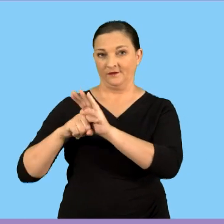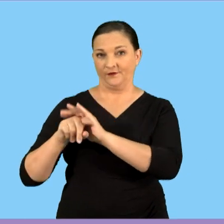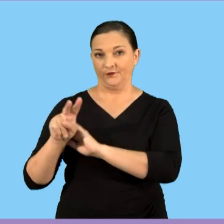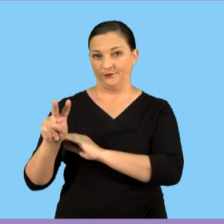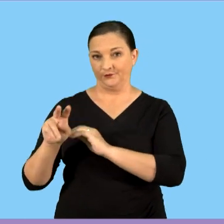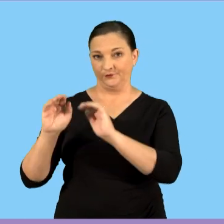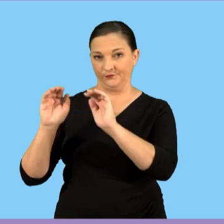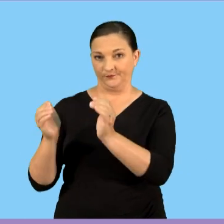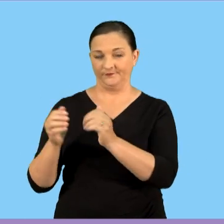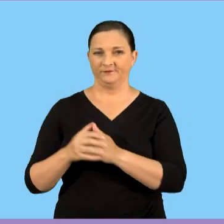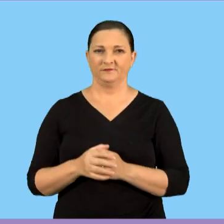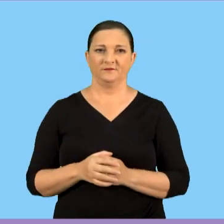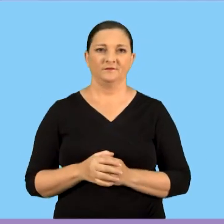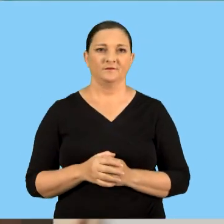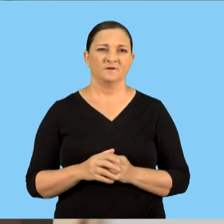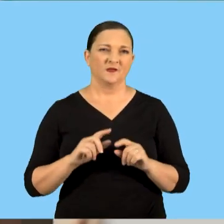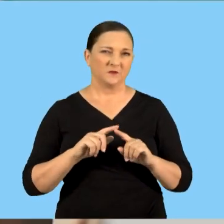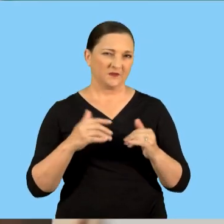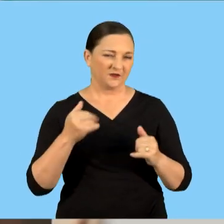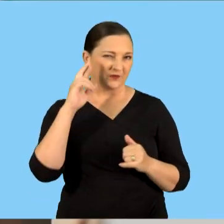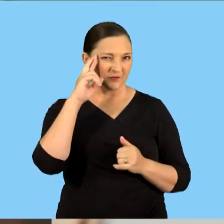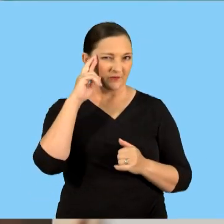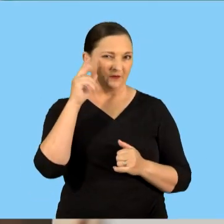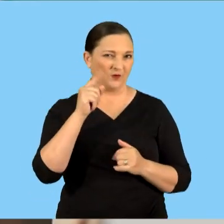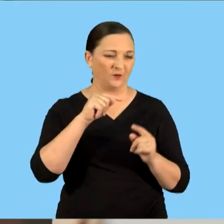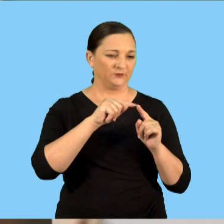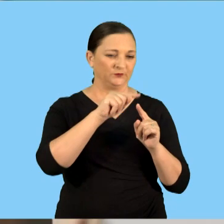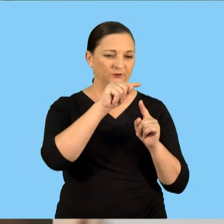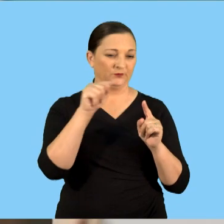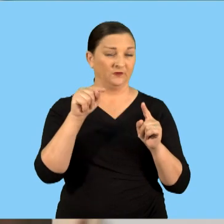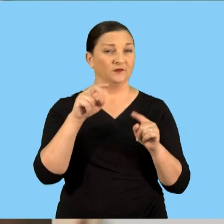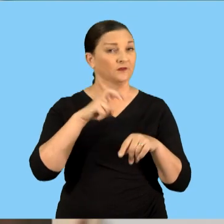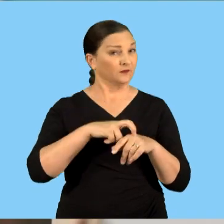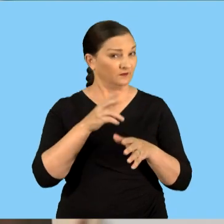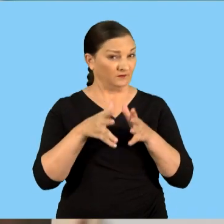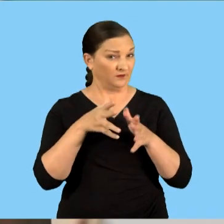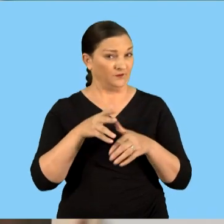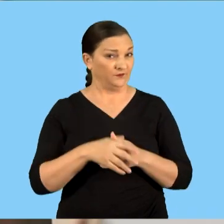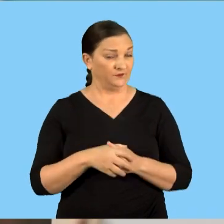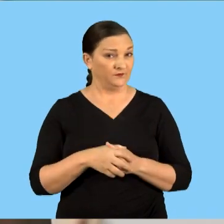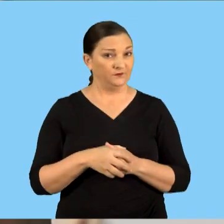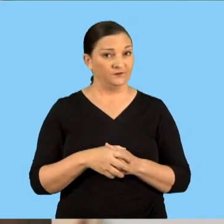a negative 2. Remember, when we are working with a square root, we need to be